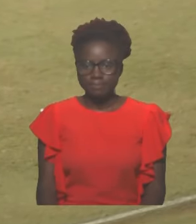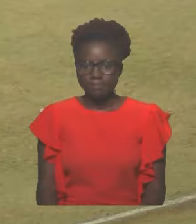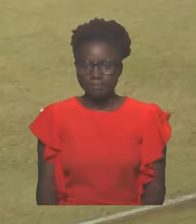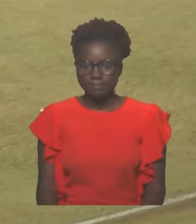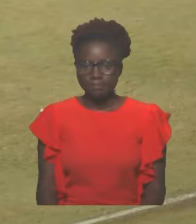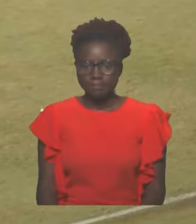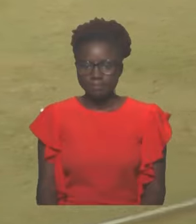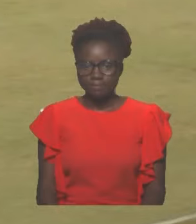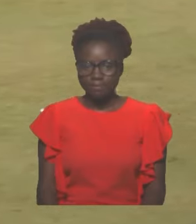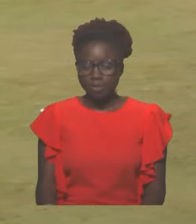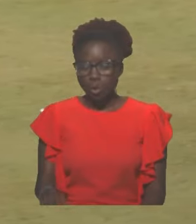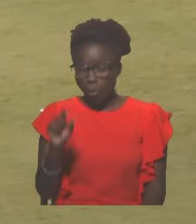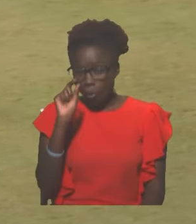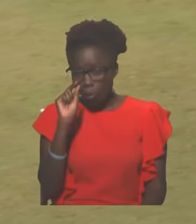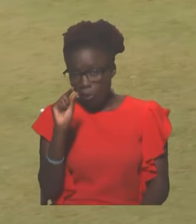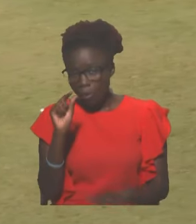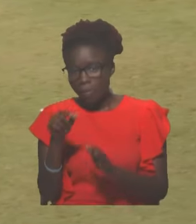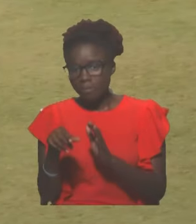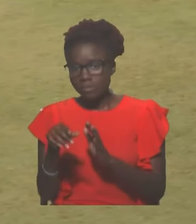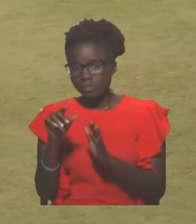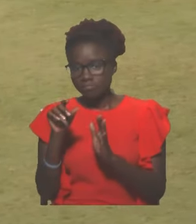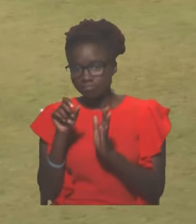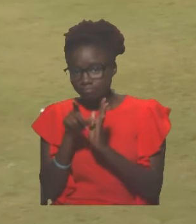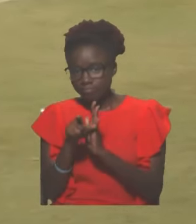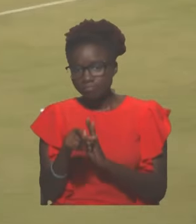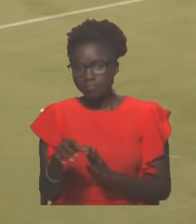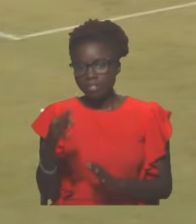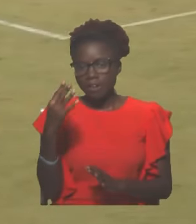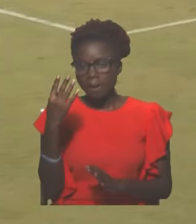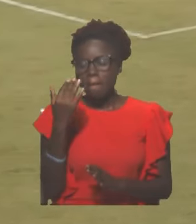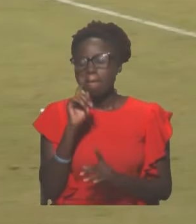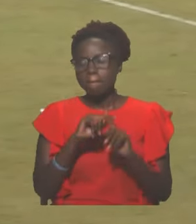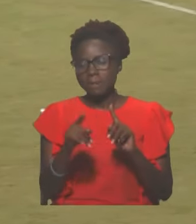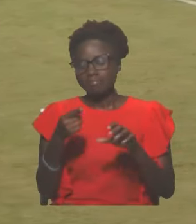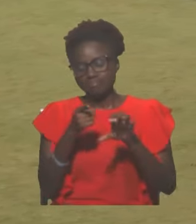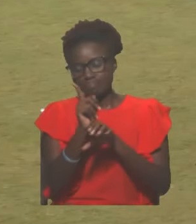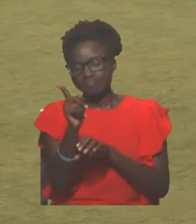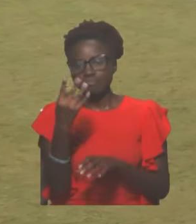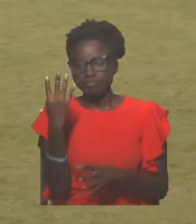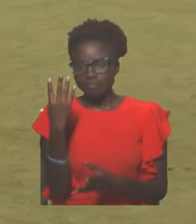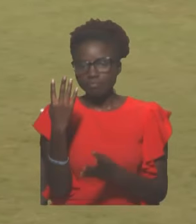Van Zatten almost scored Jamaica's fifth after another dazzling run, but struck the post.